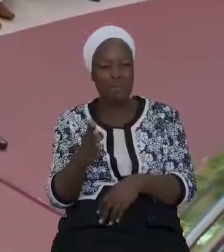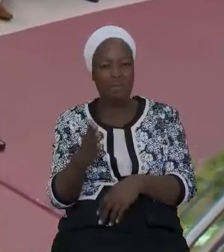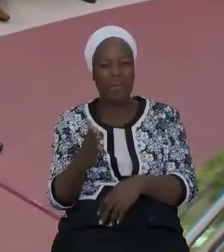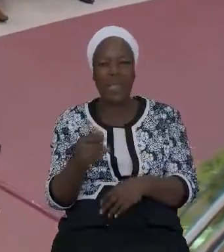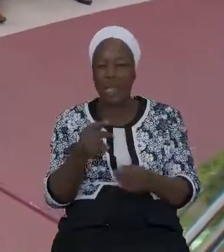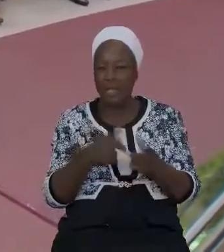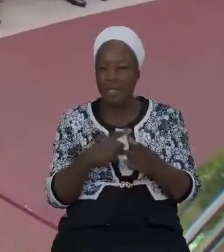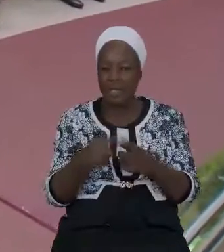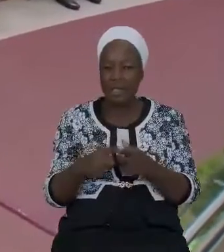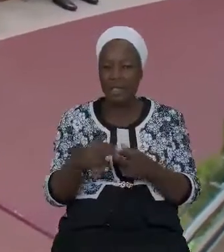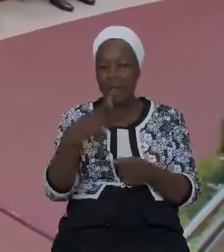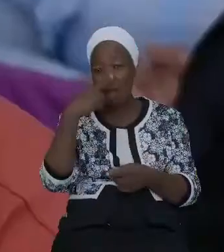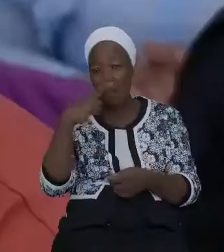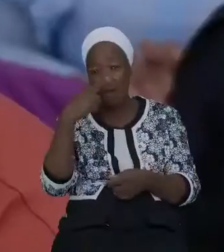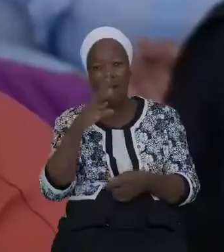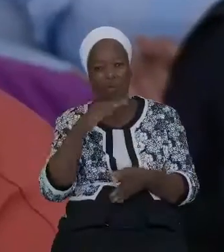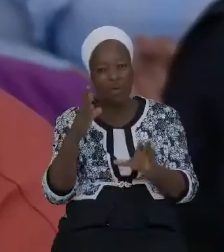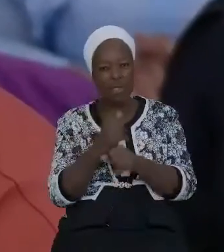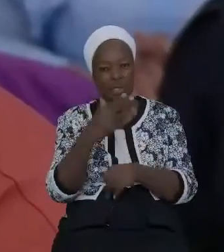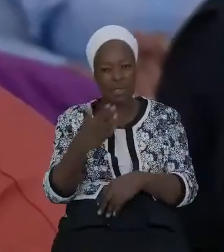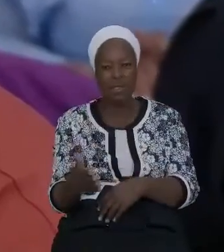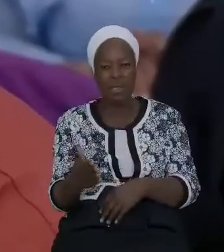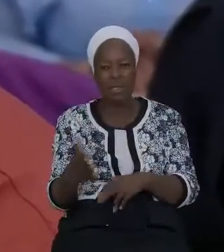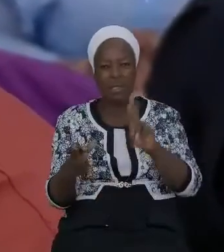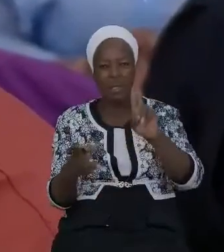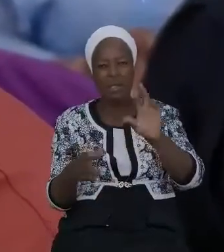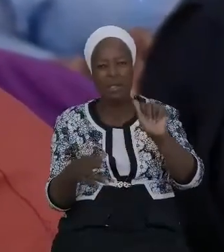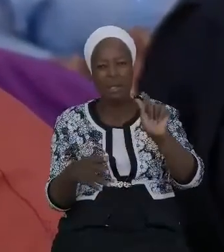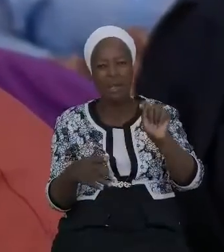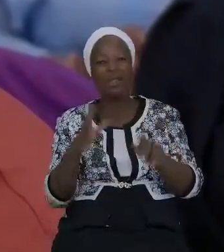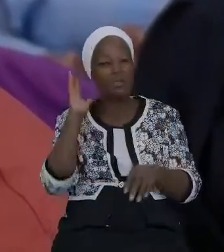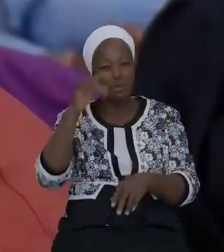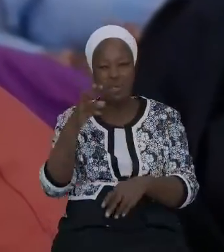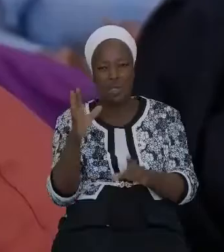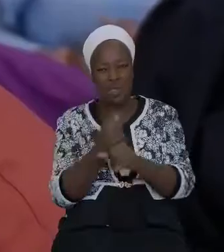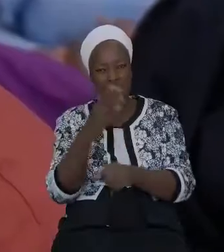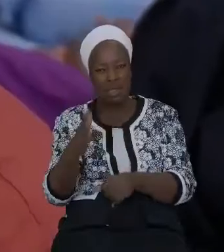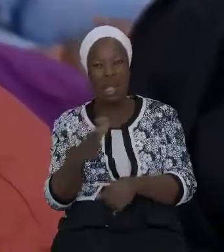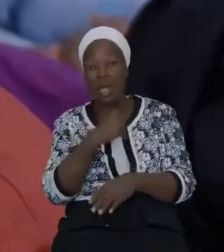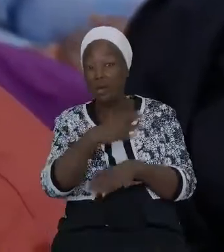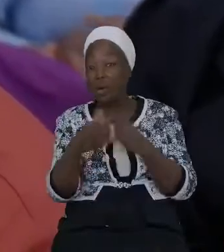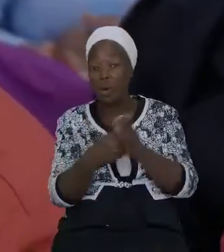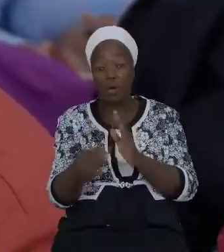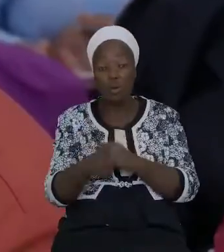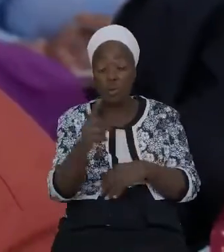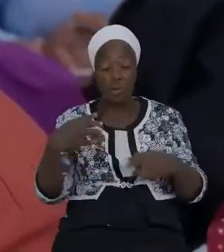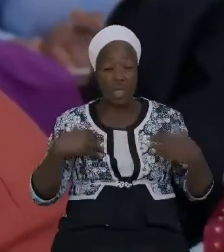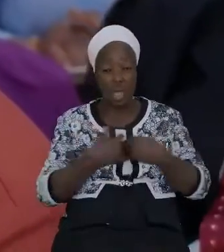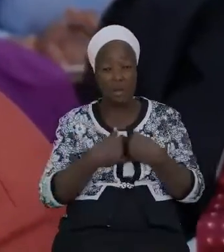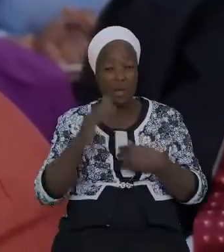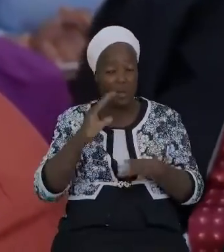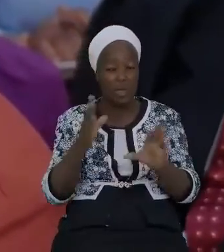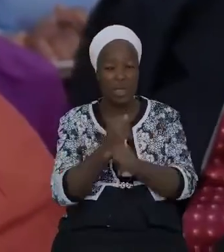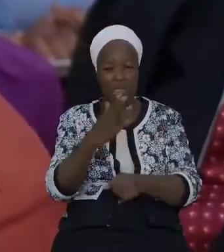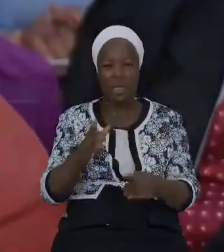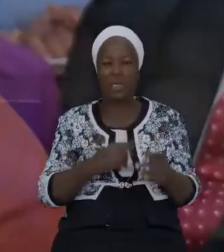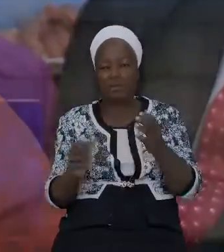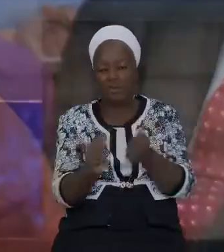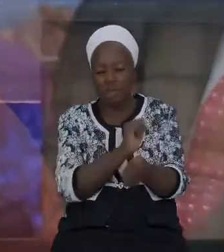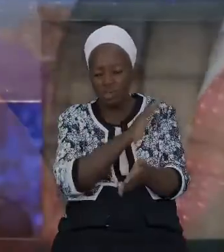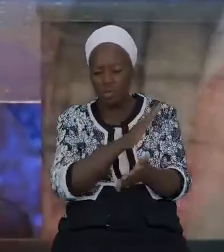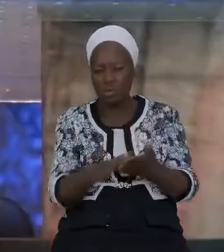there, rats will get there, and all those animals will get there. They will